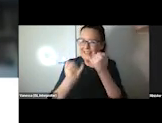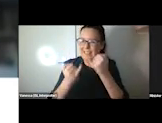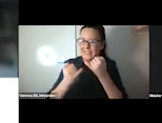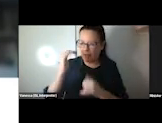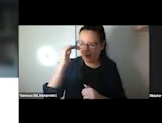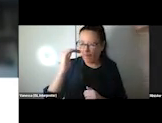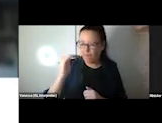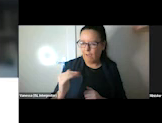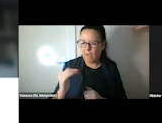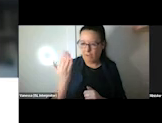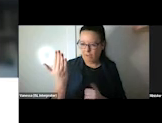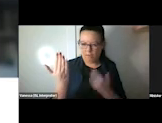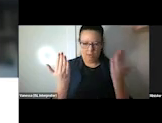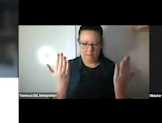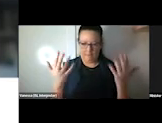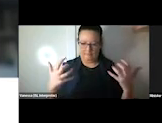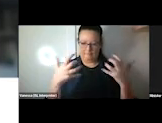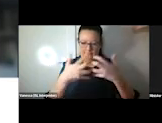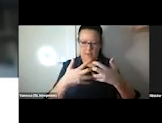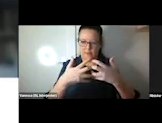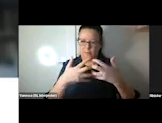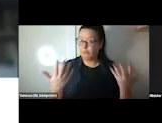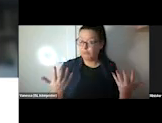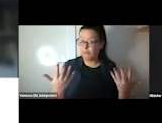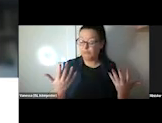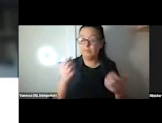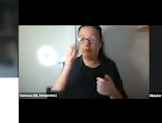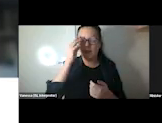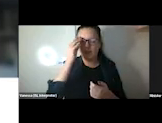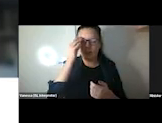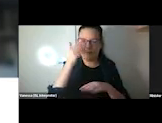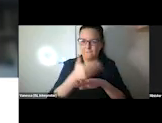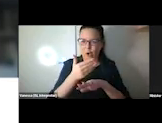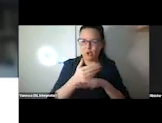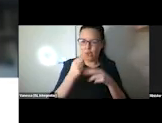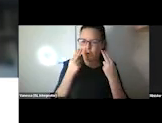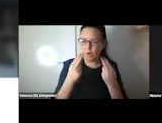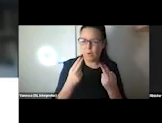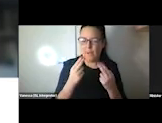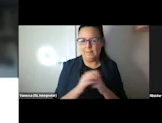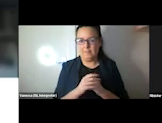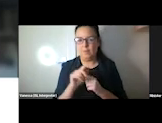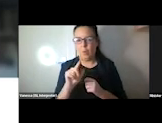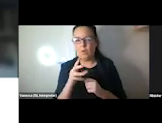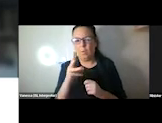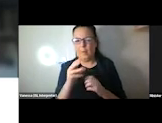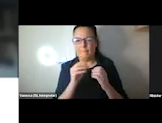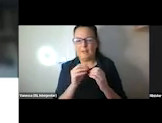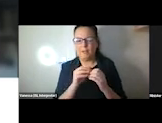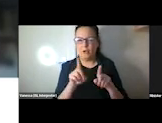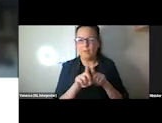check whether you have actually met the functional requirement. And I would just mention here that the